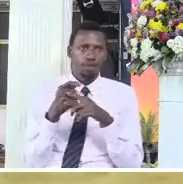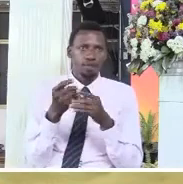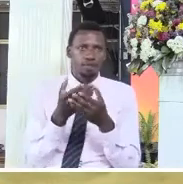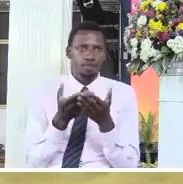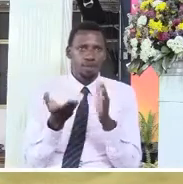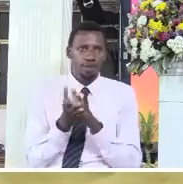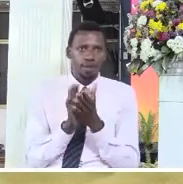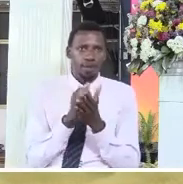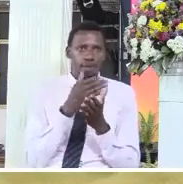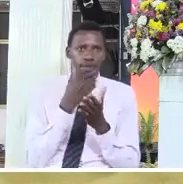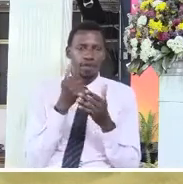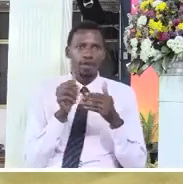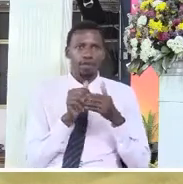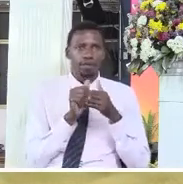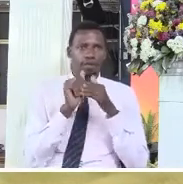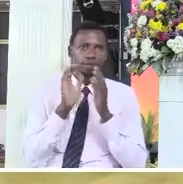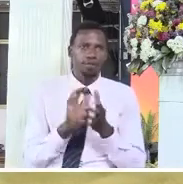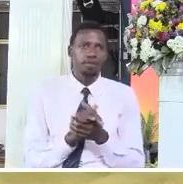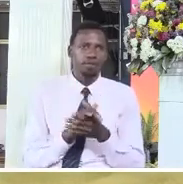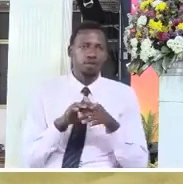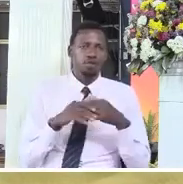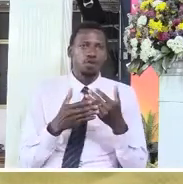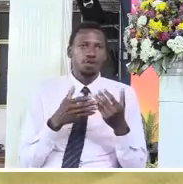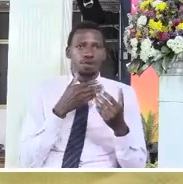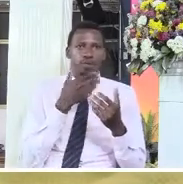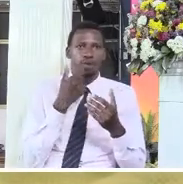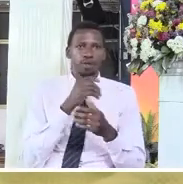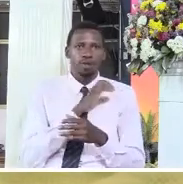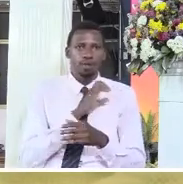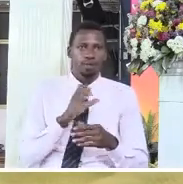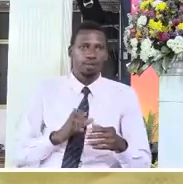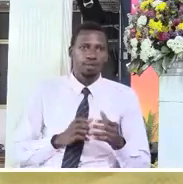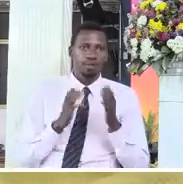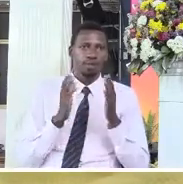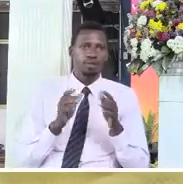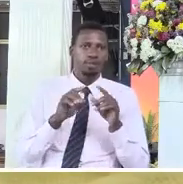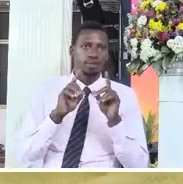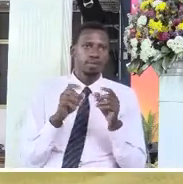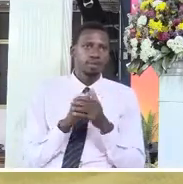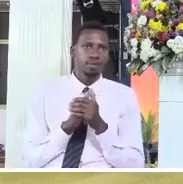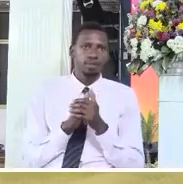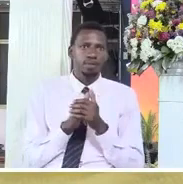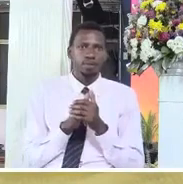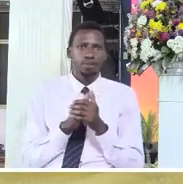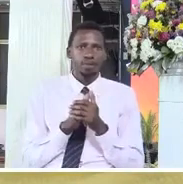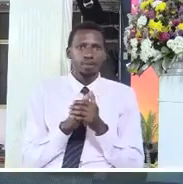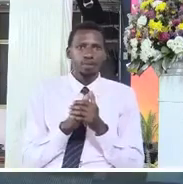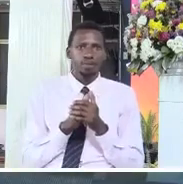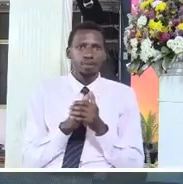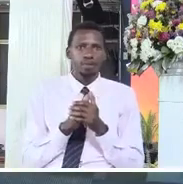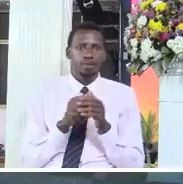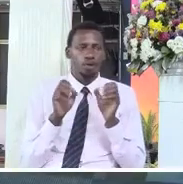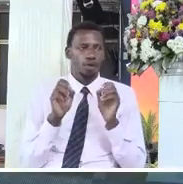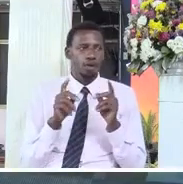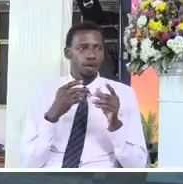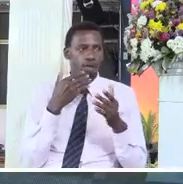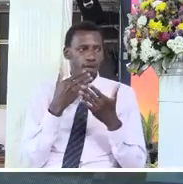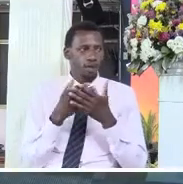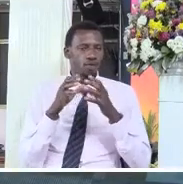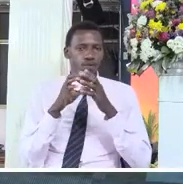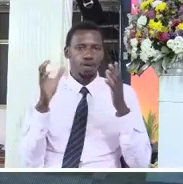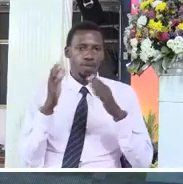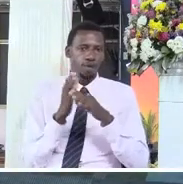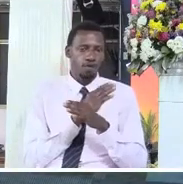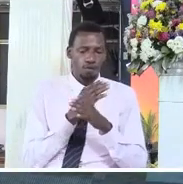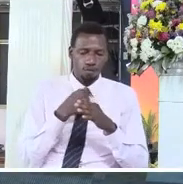better leaders or better Christians while at it? Yeah. Okay, thank you so much. Before I go to the